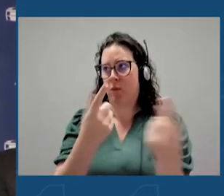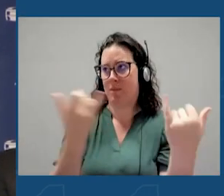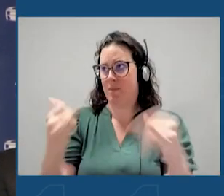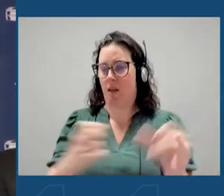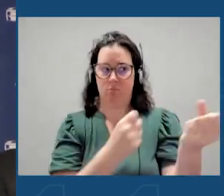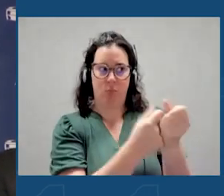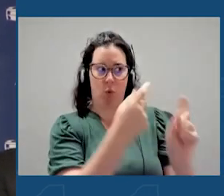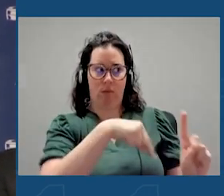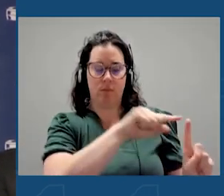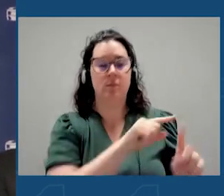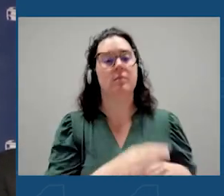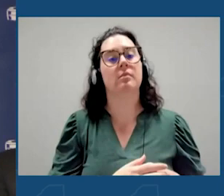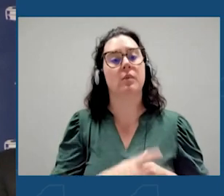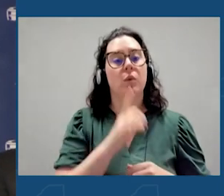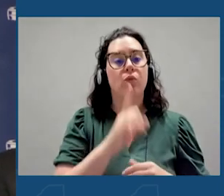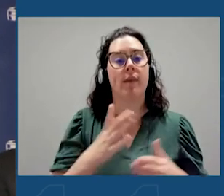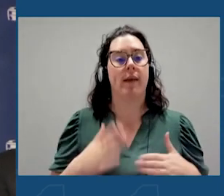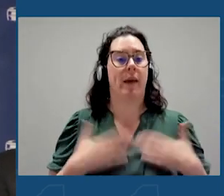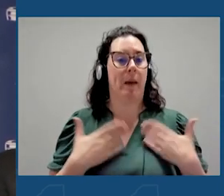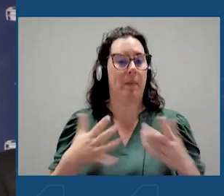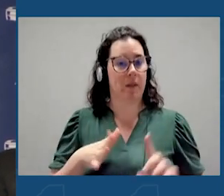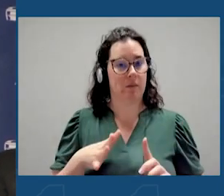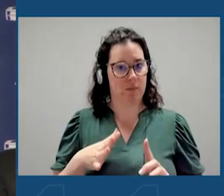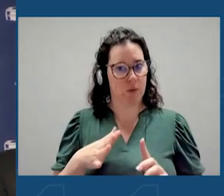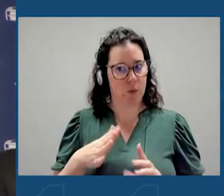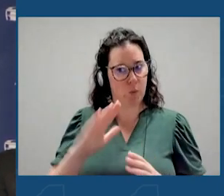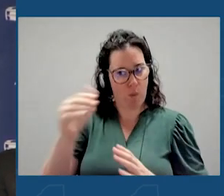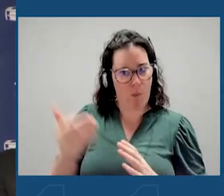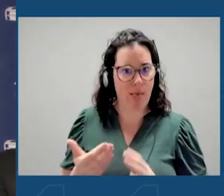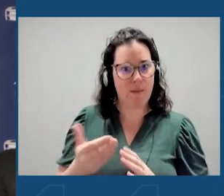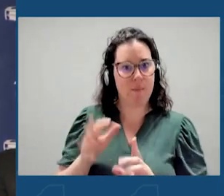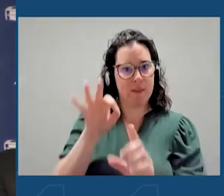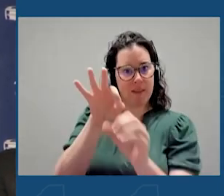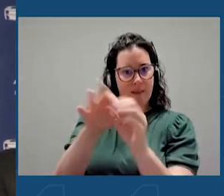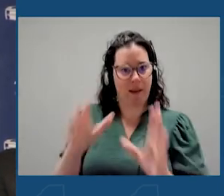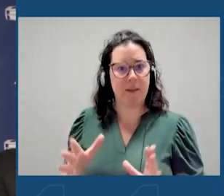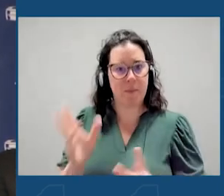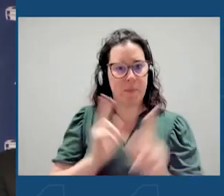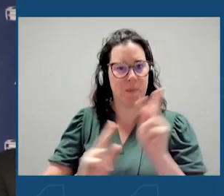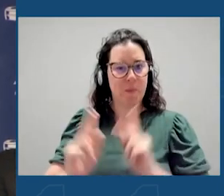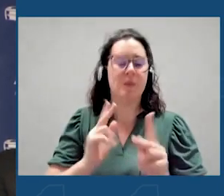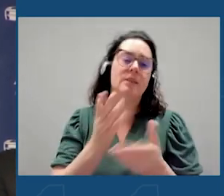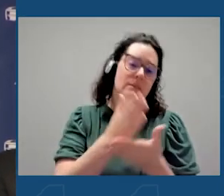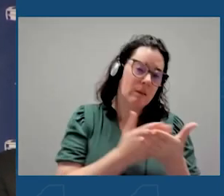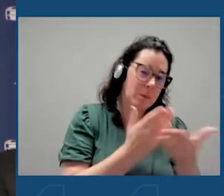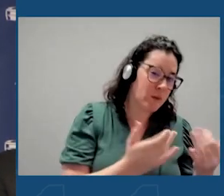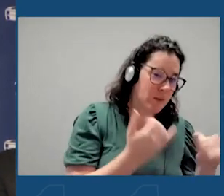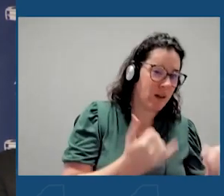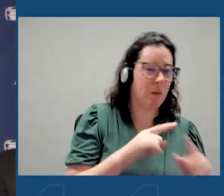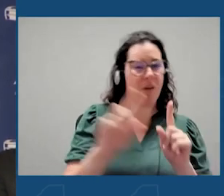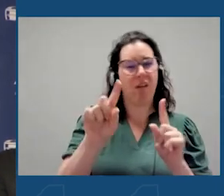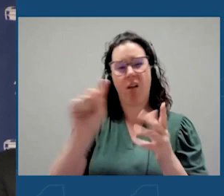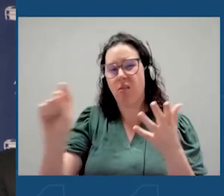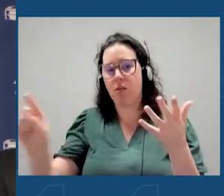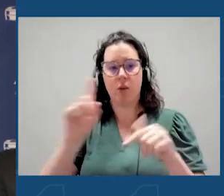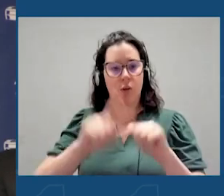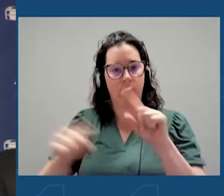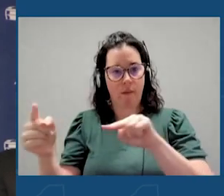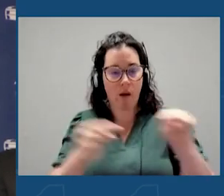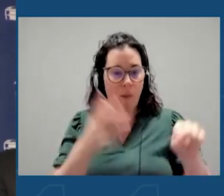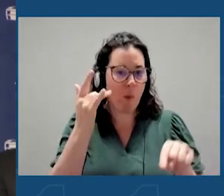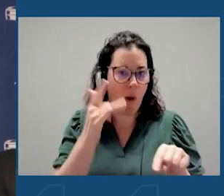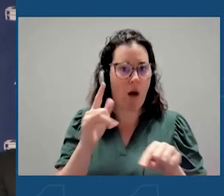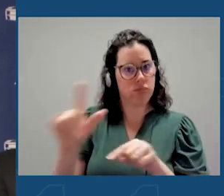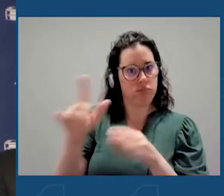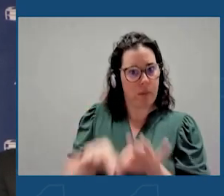It's my distinct pleasure to welcome our elected officials. Some of them are here today, and others, unfortunately, who couldn't attend because they are conducting,